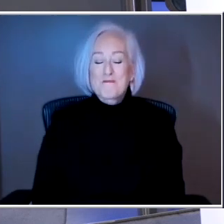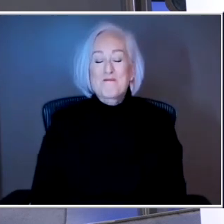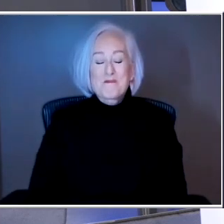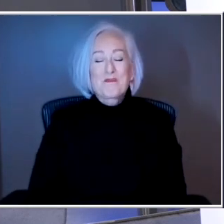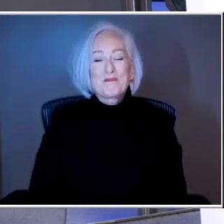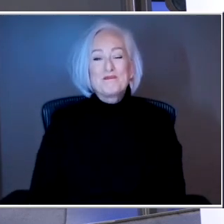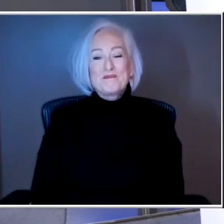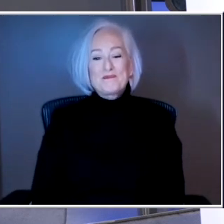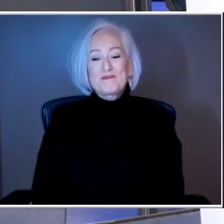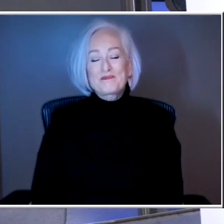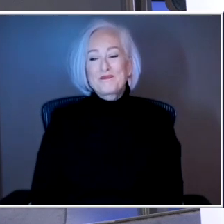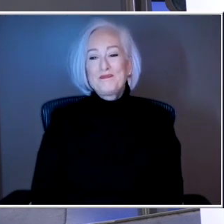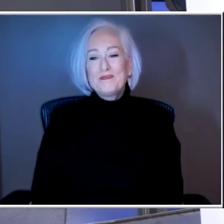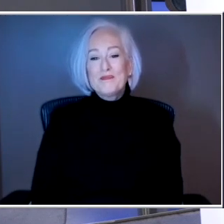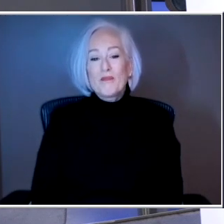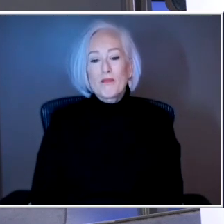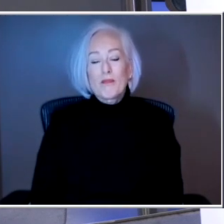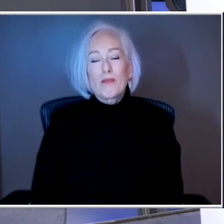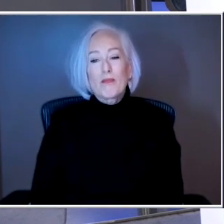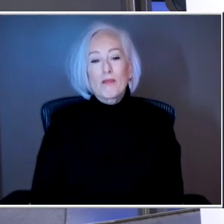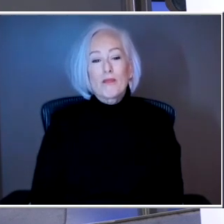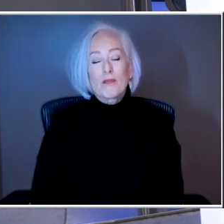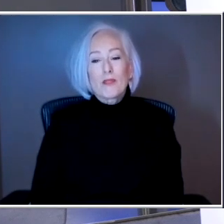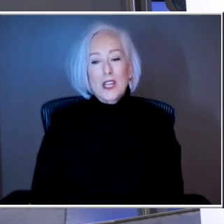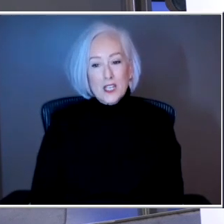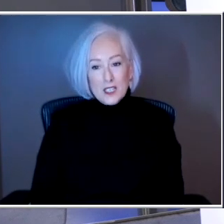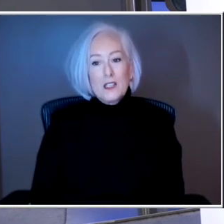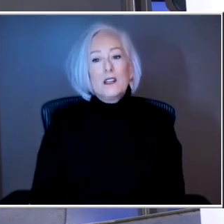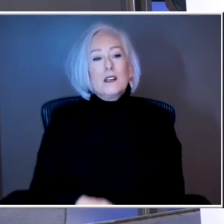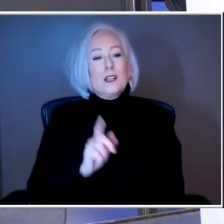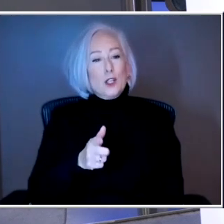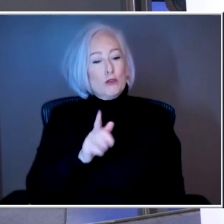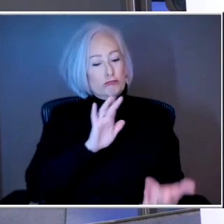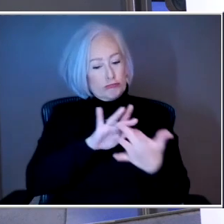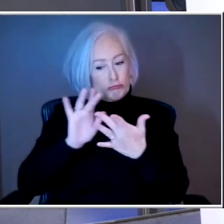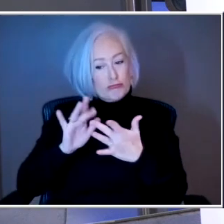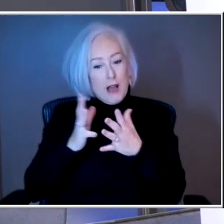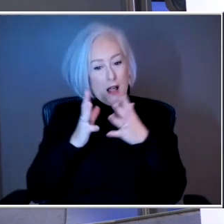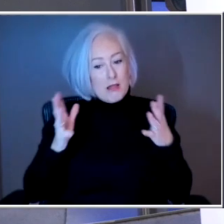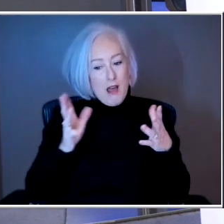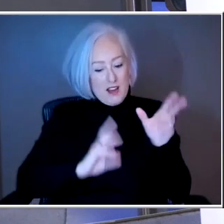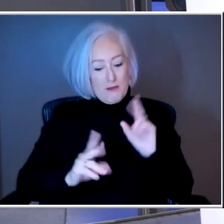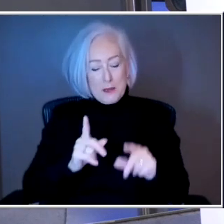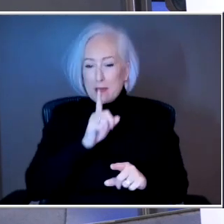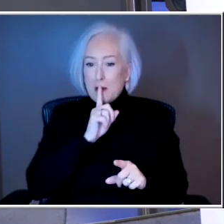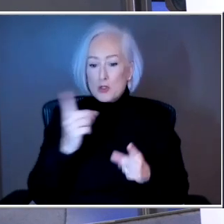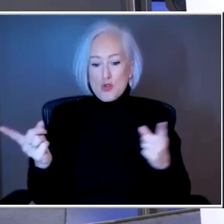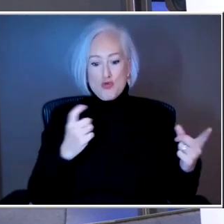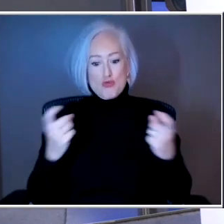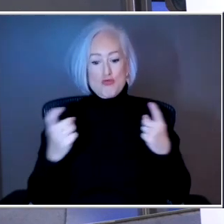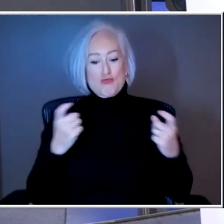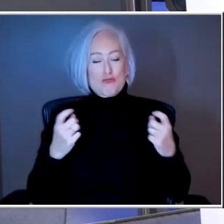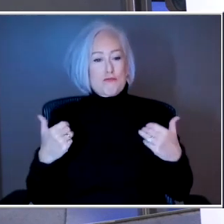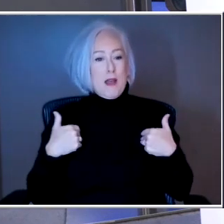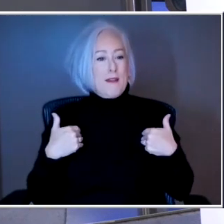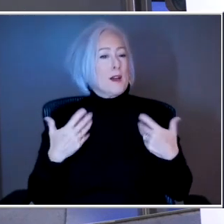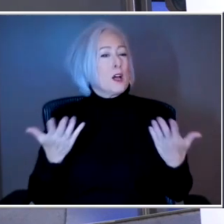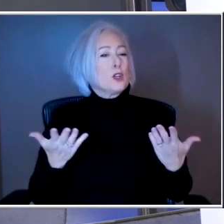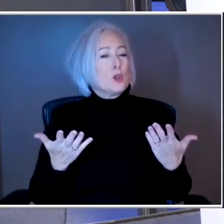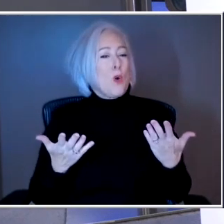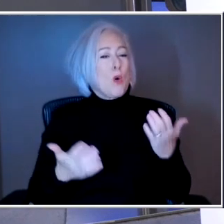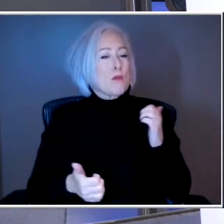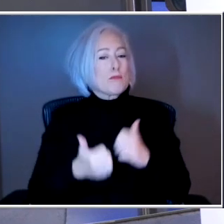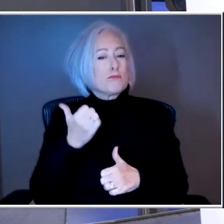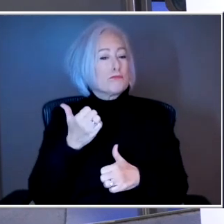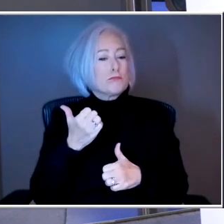was, what's kind of on that note, because you come in touch with so many people and I'm sure you get a lot of questions, but what are some of the top questions you get from people